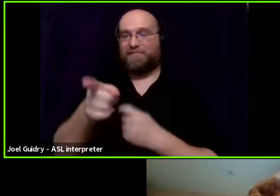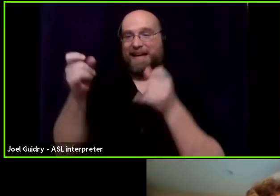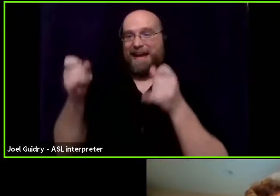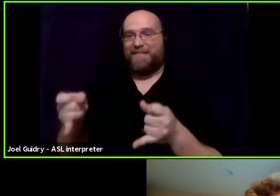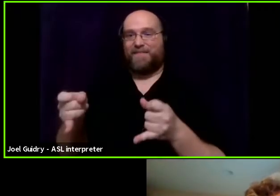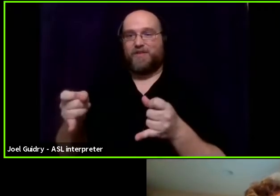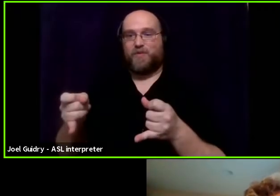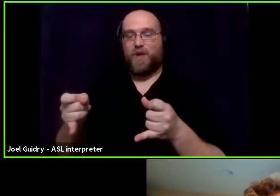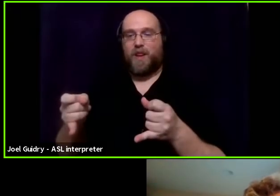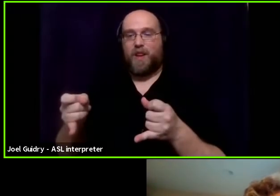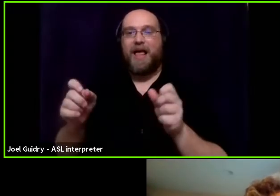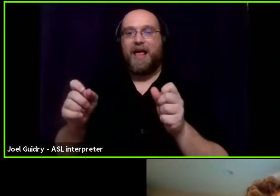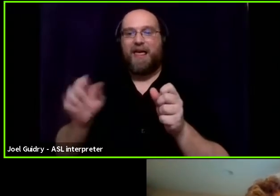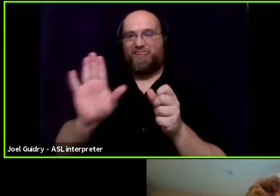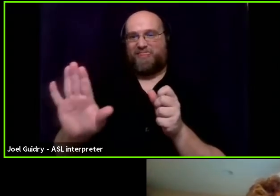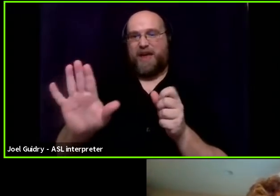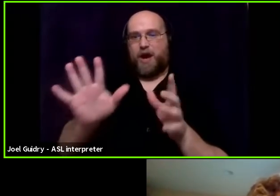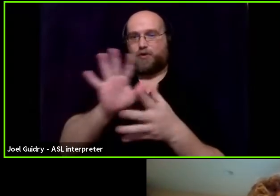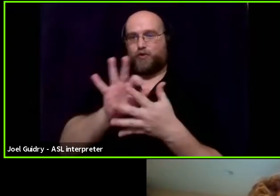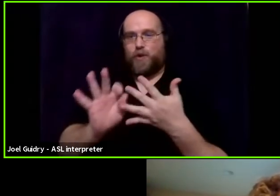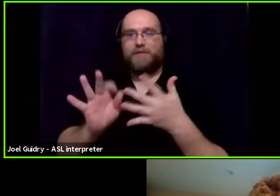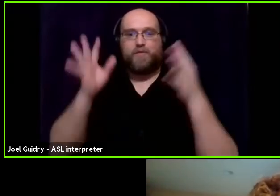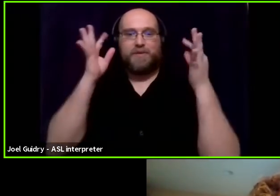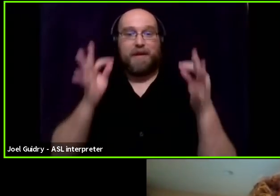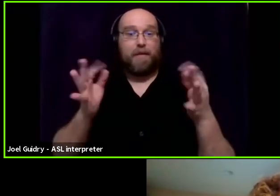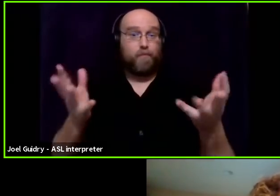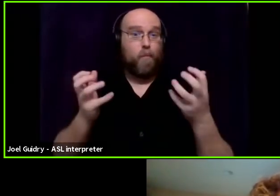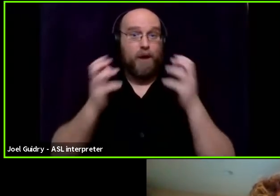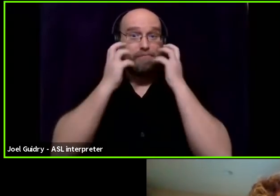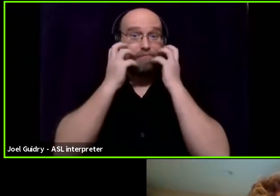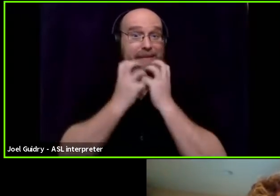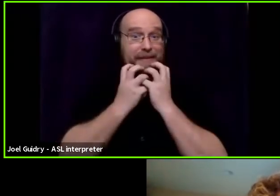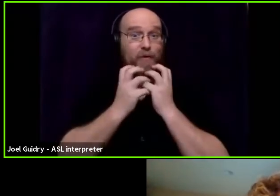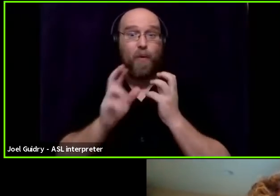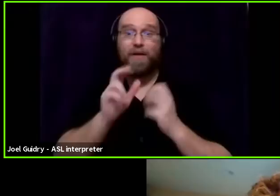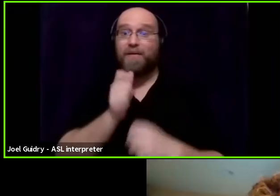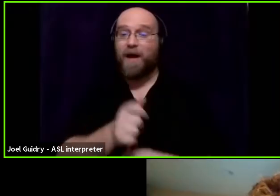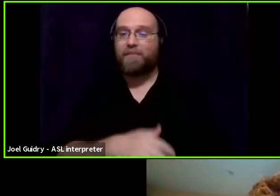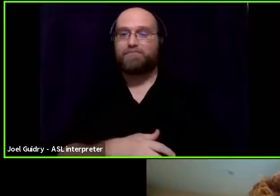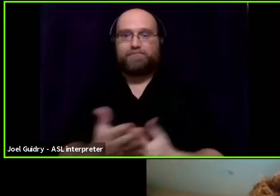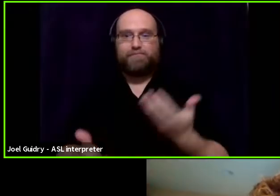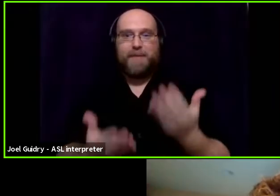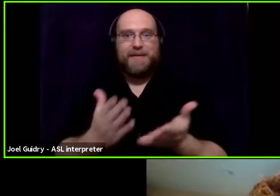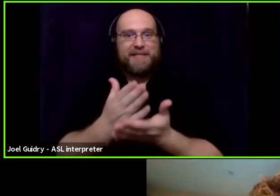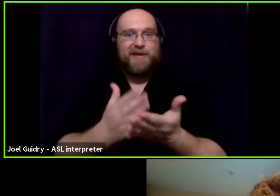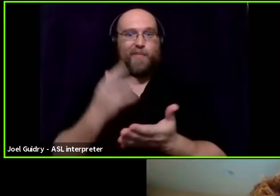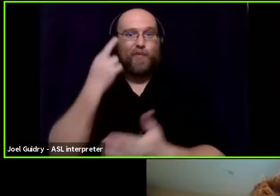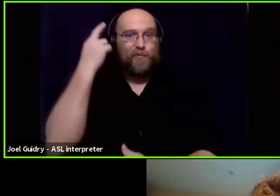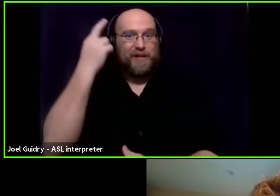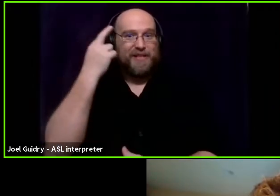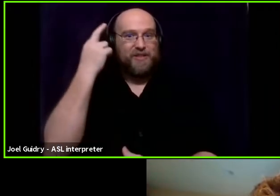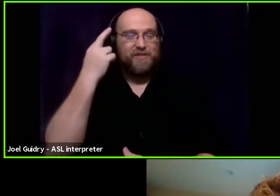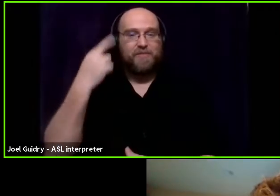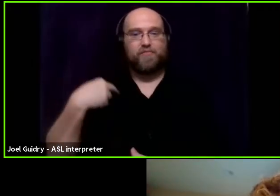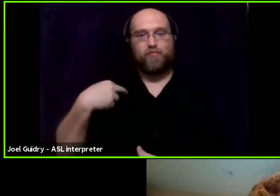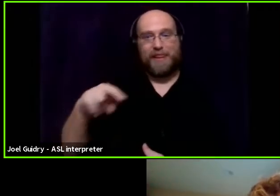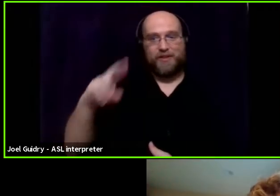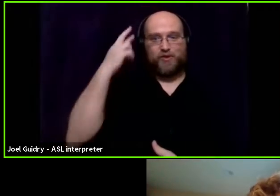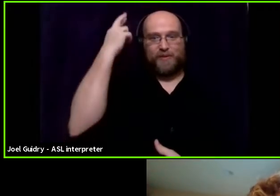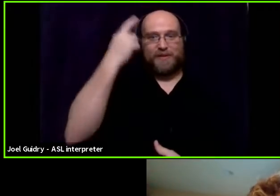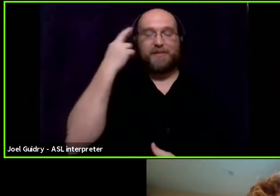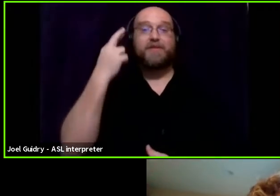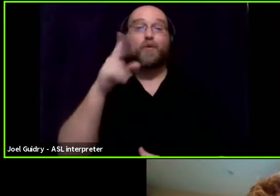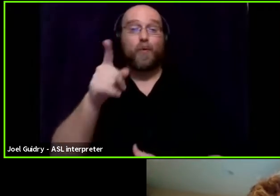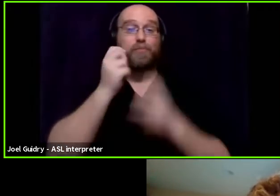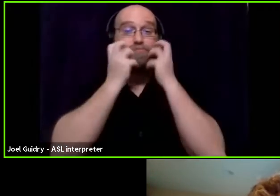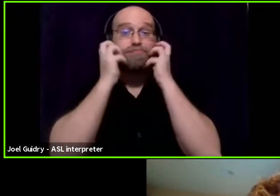have a beard, and if it is for religious reasons that you grow a beard, then you will